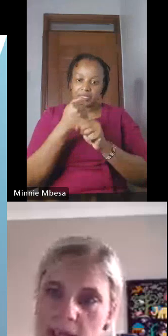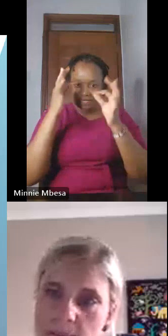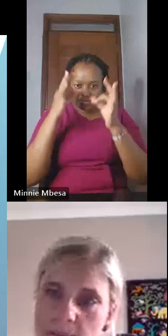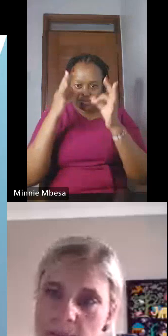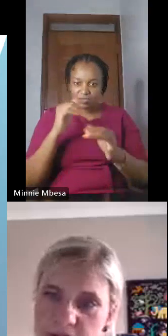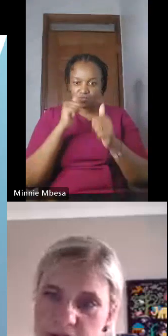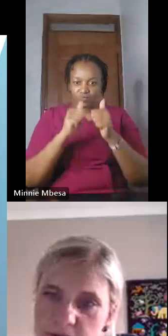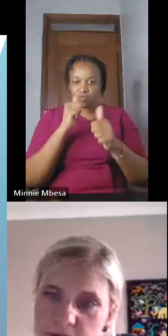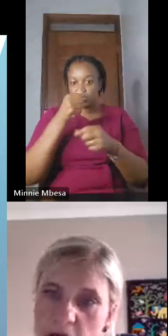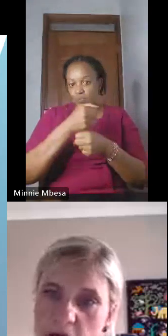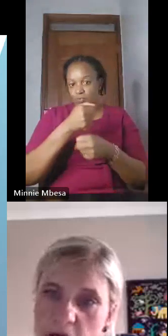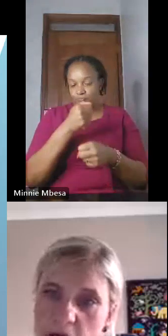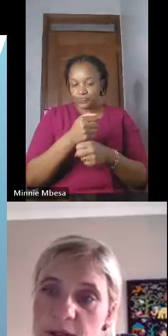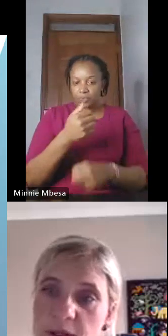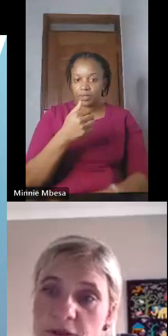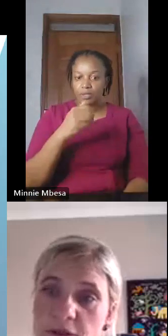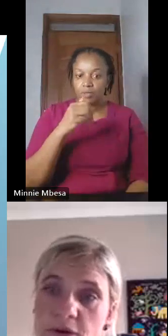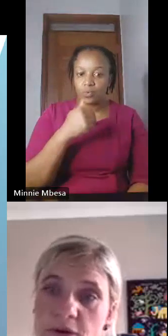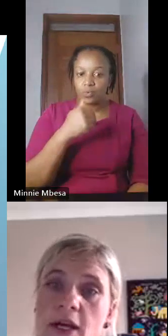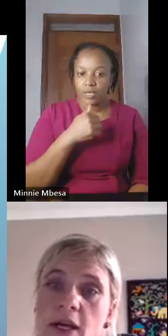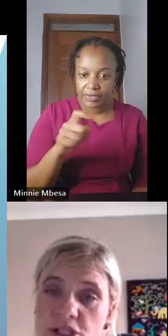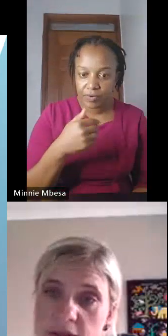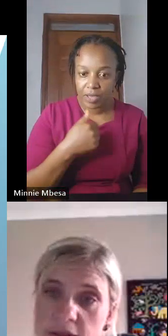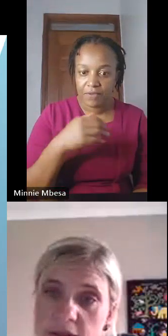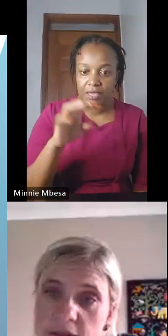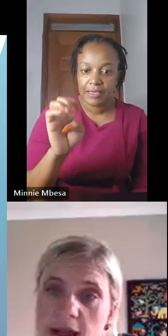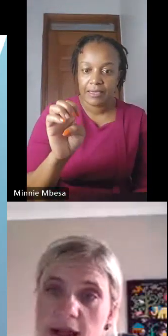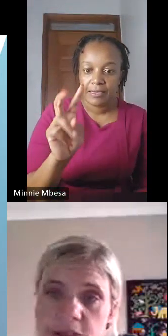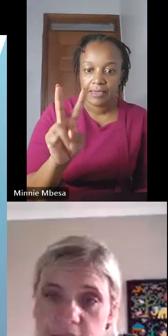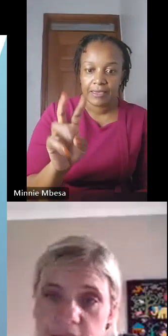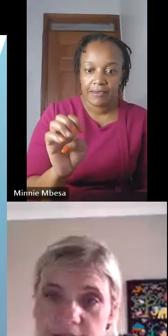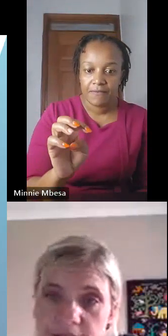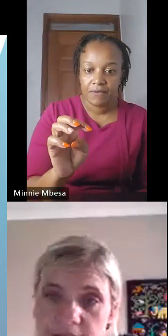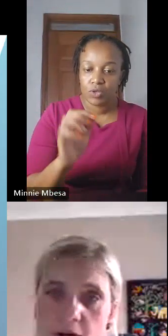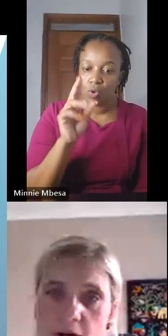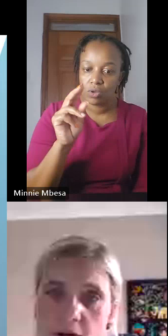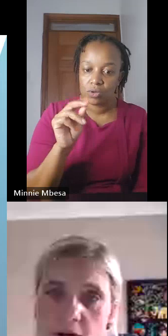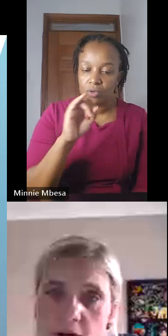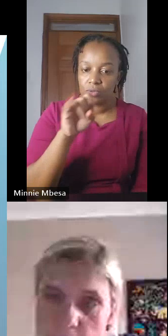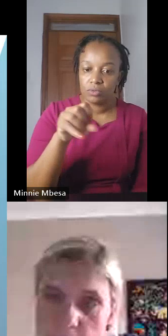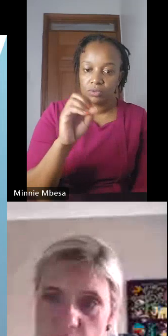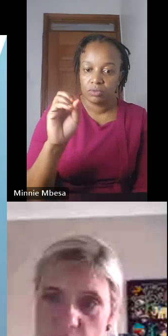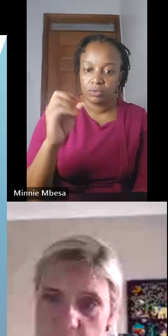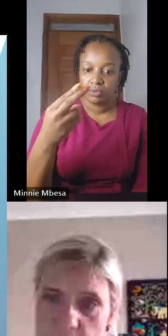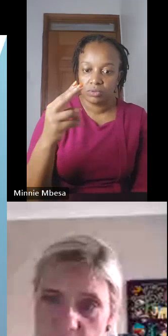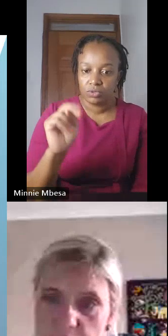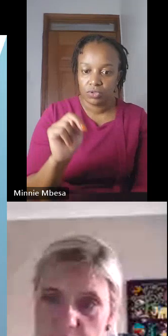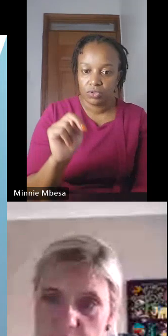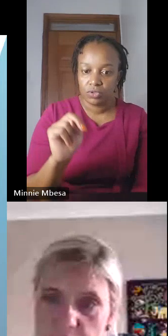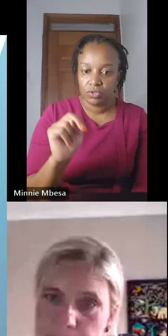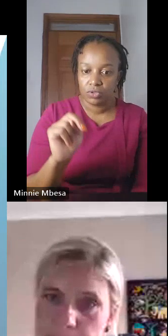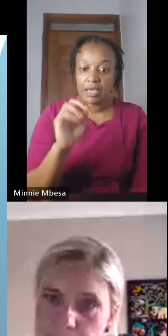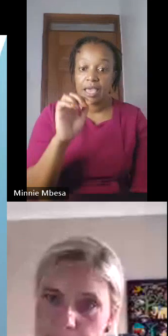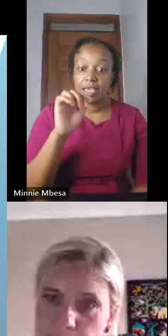Evelyn, I'm going to actually, I beg your pardon. No, John, John Edison, are you able to ask your